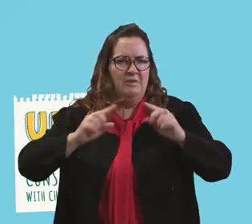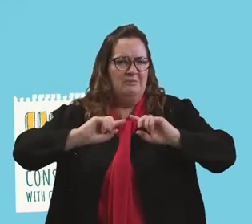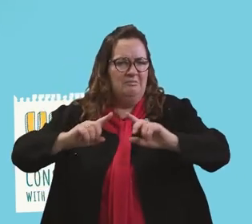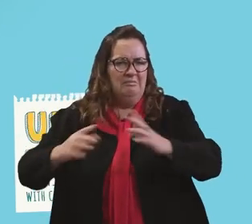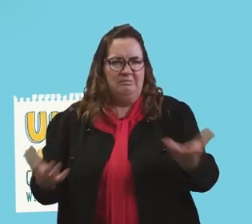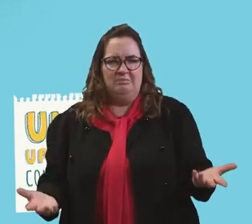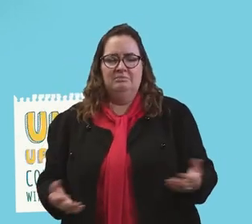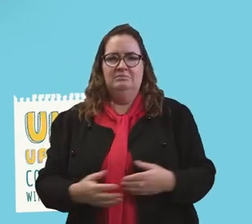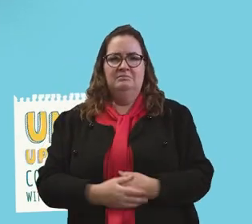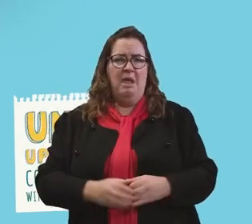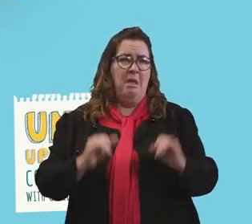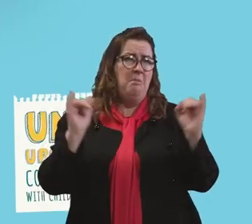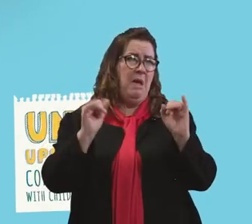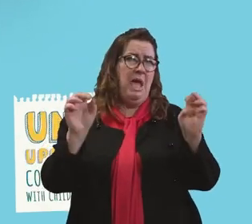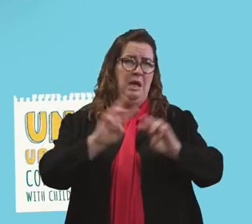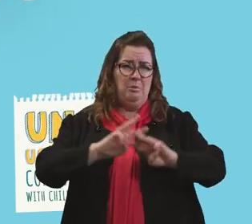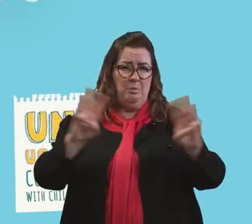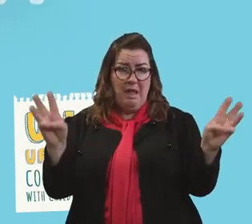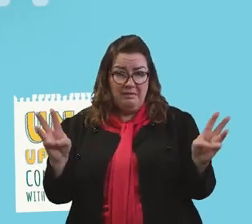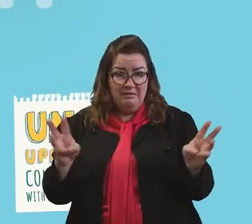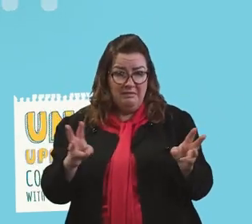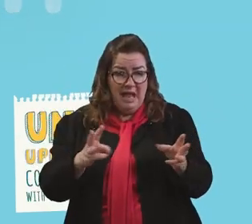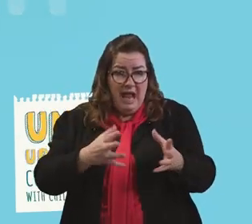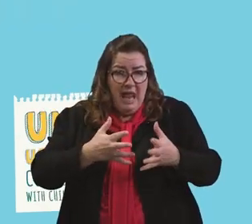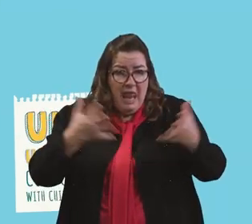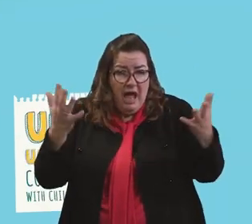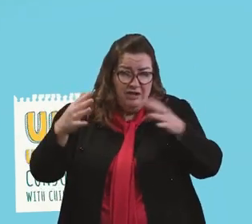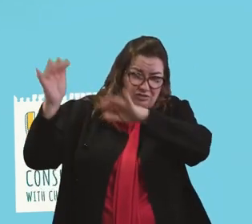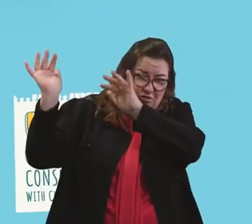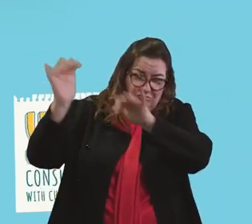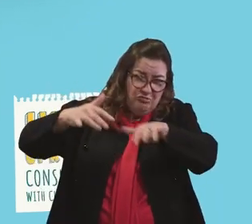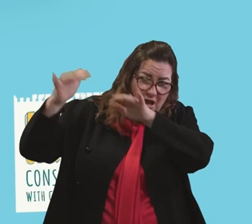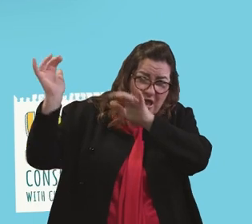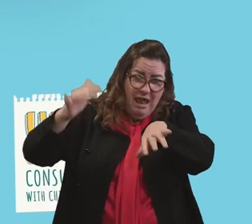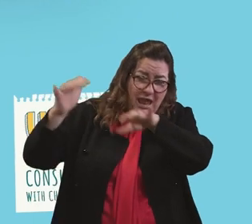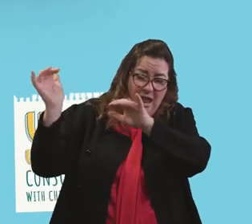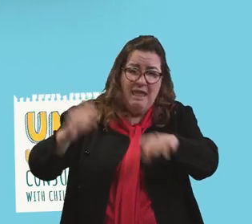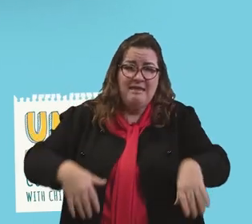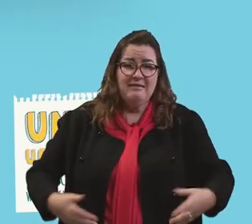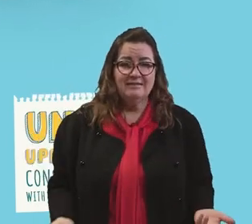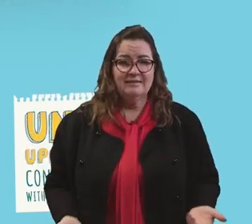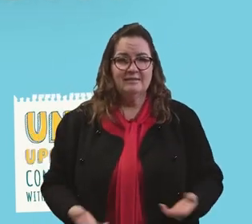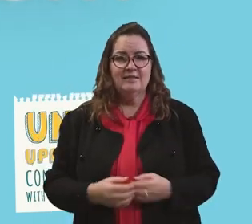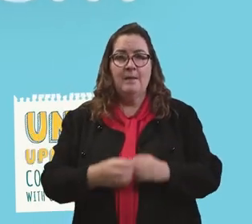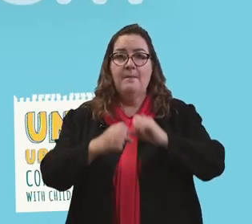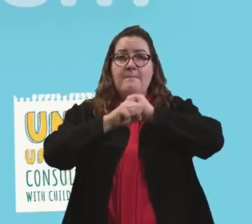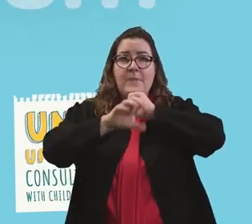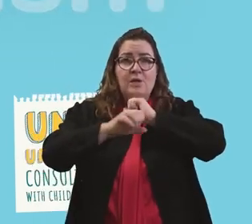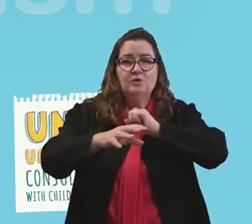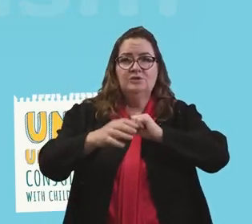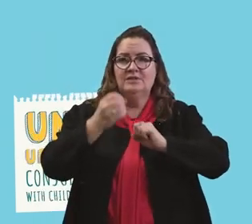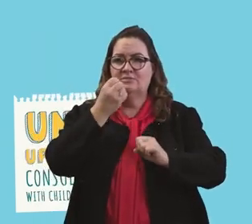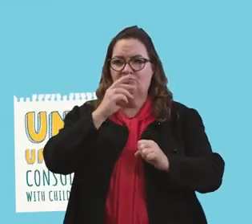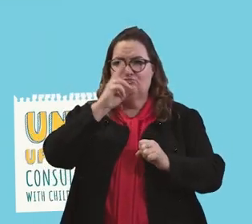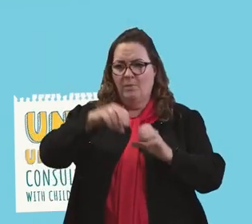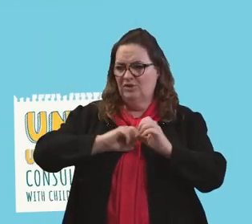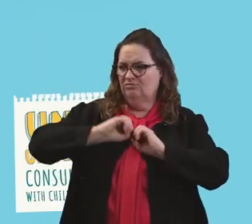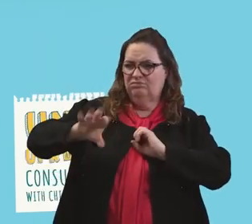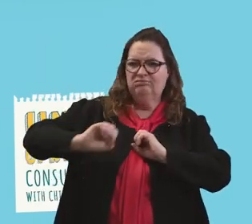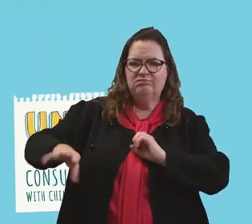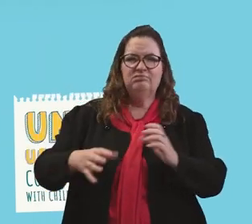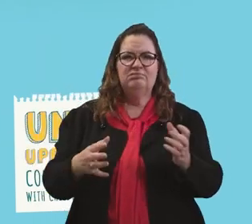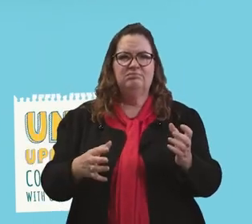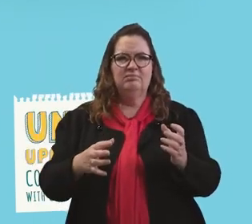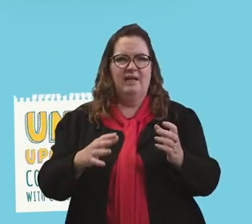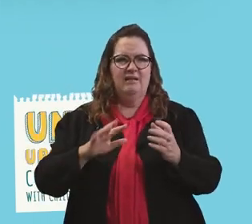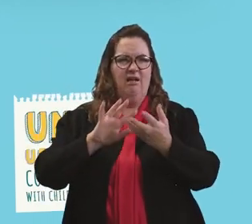Bad weather and lots of rain. Pollution, littering and vandalism.